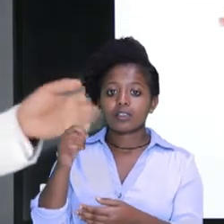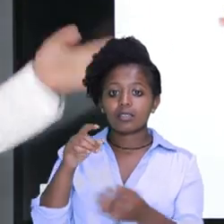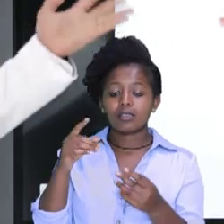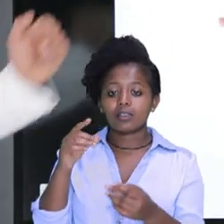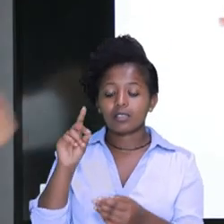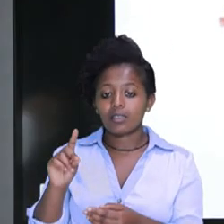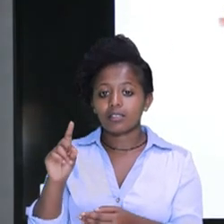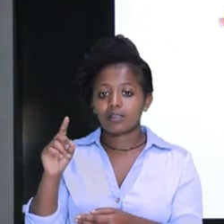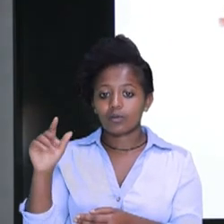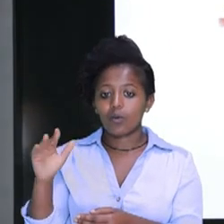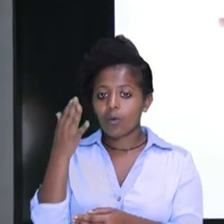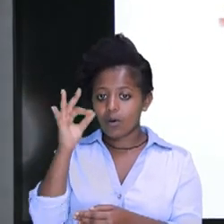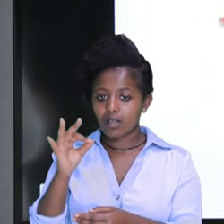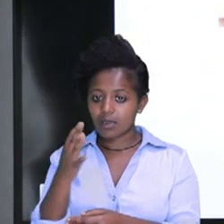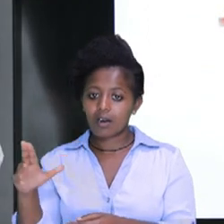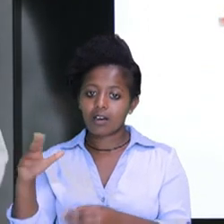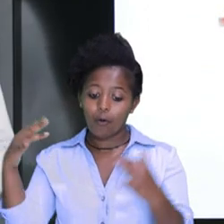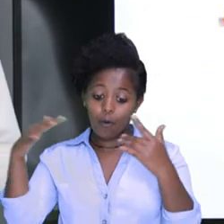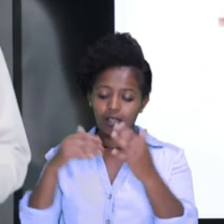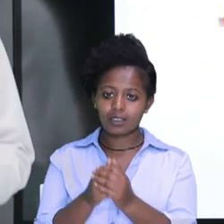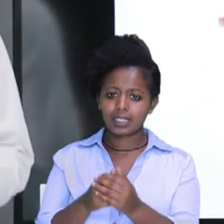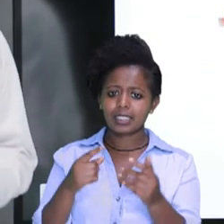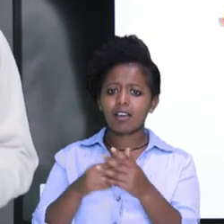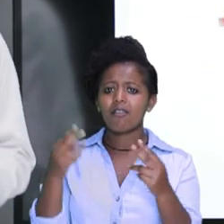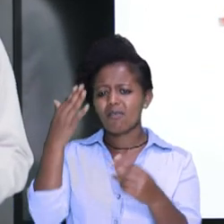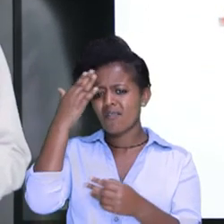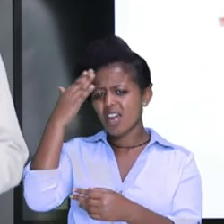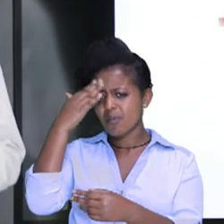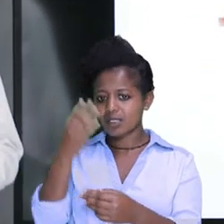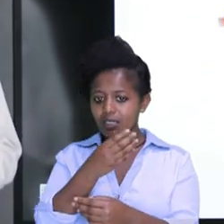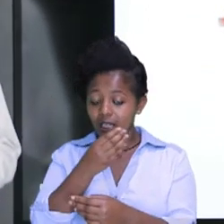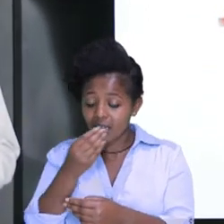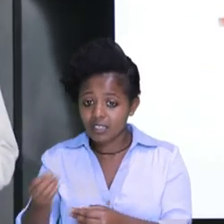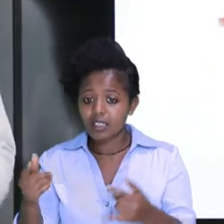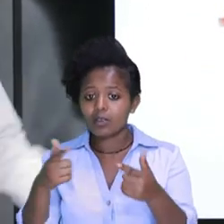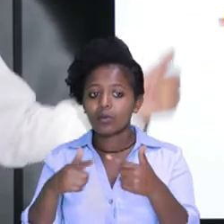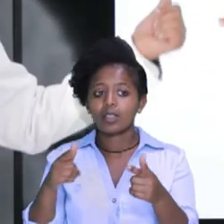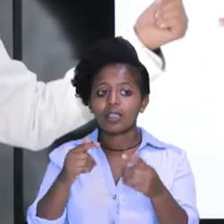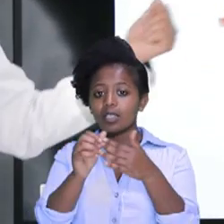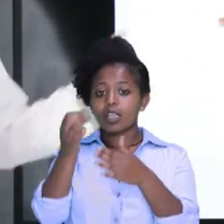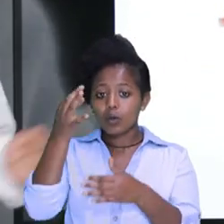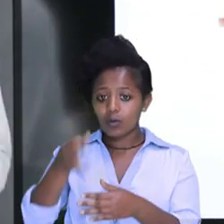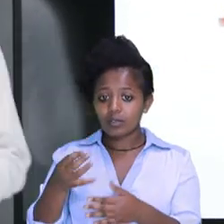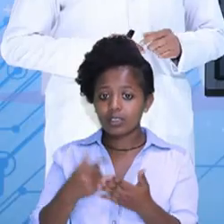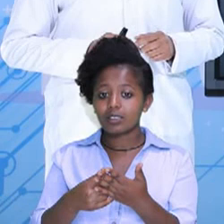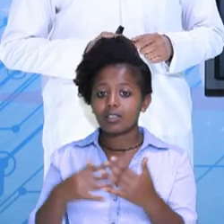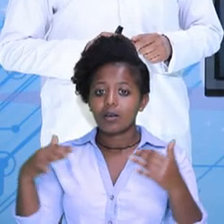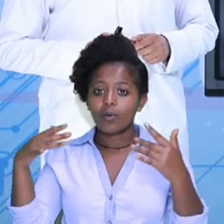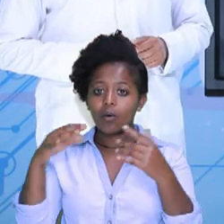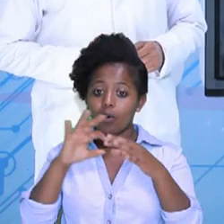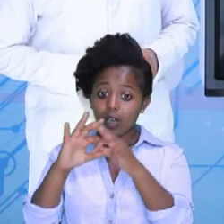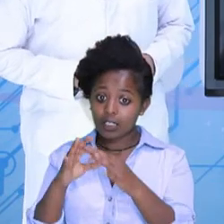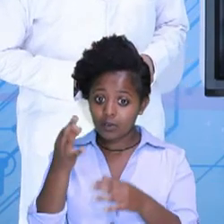against the state of Israel. The famous and the long-year leaders of this PLO organization